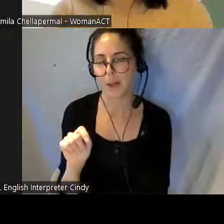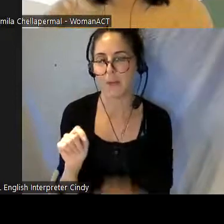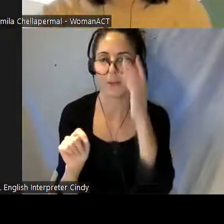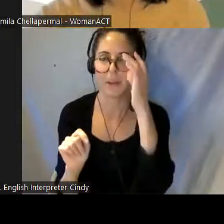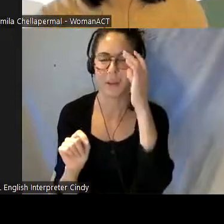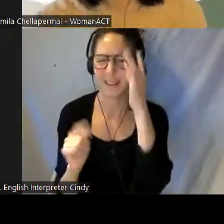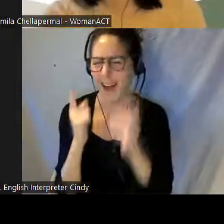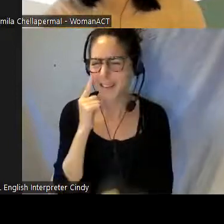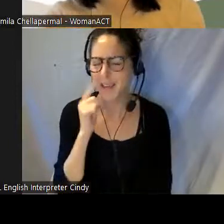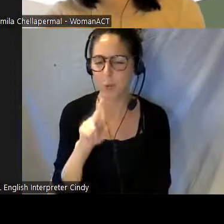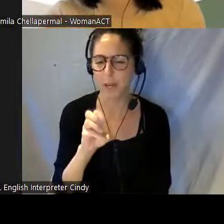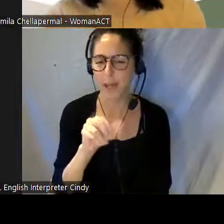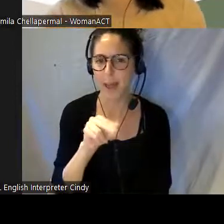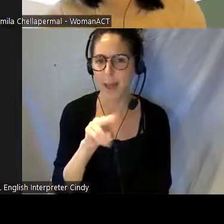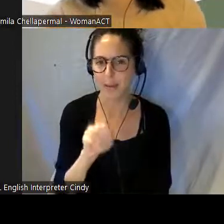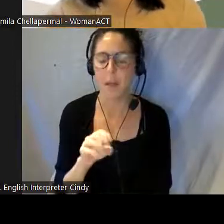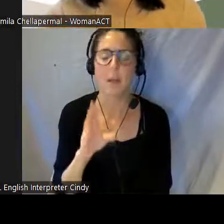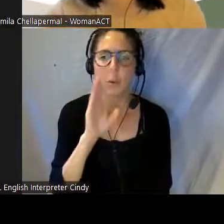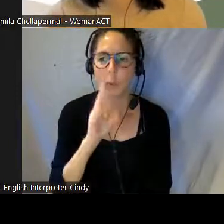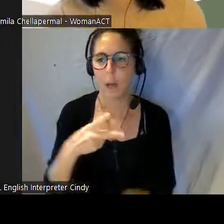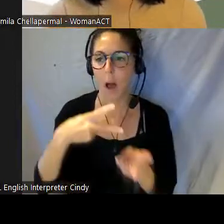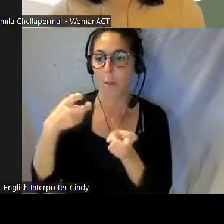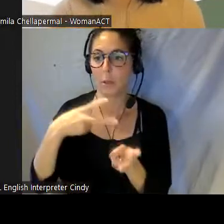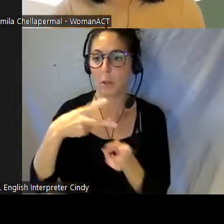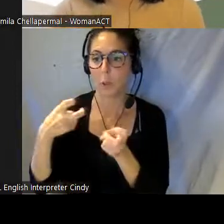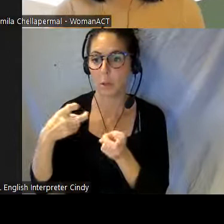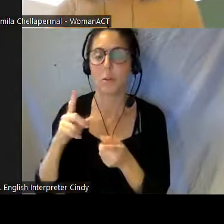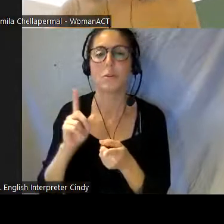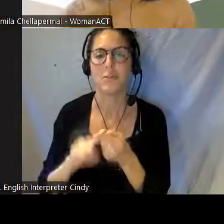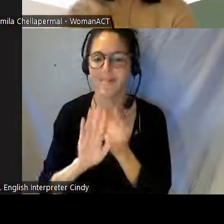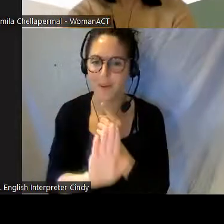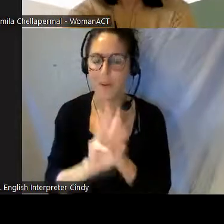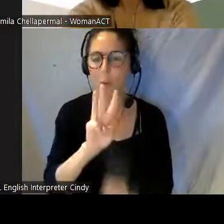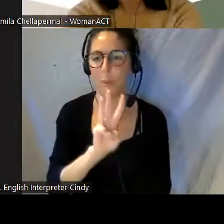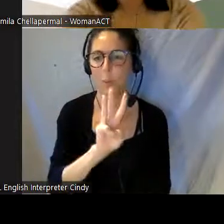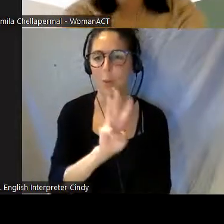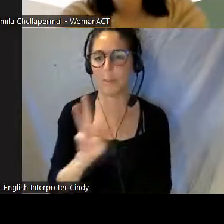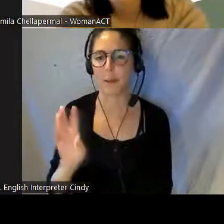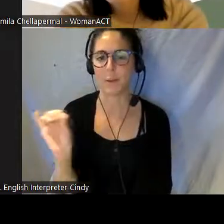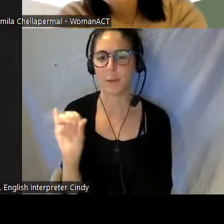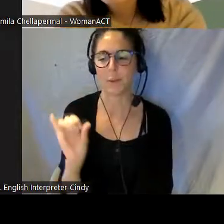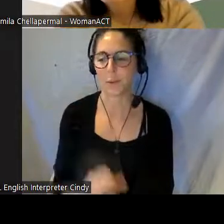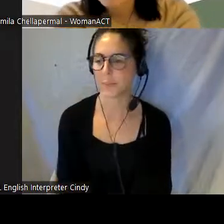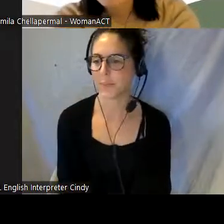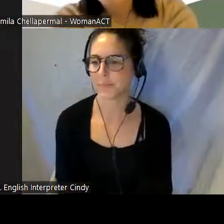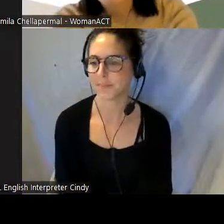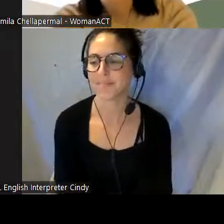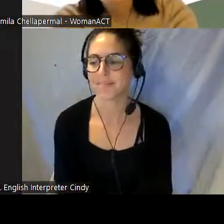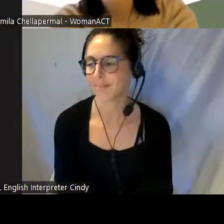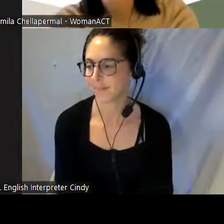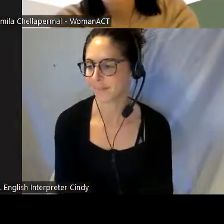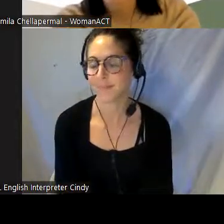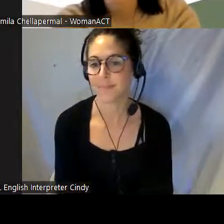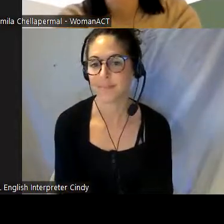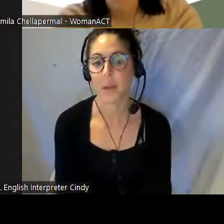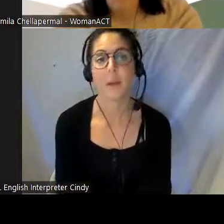to upload it on EAPO's website as well. We have created information leaflets